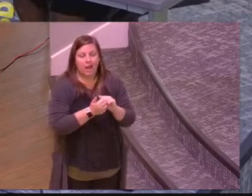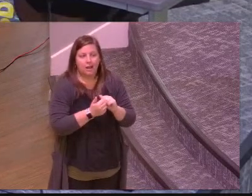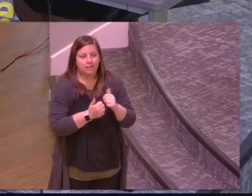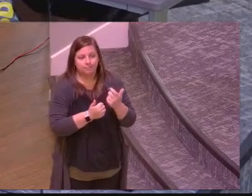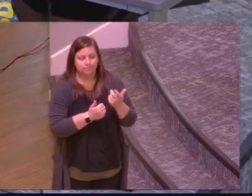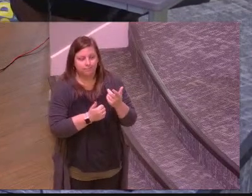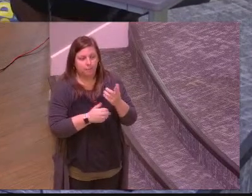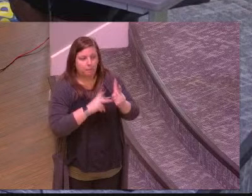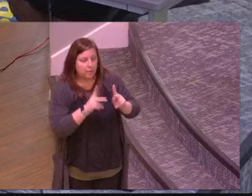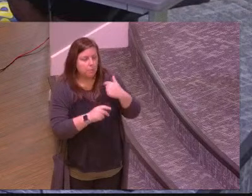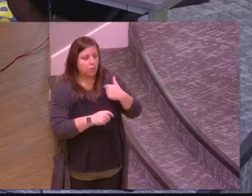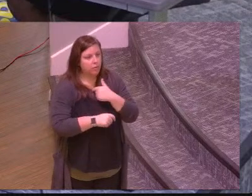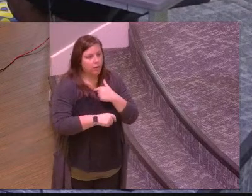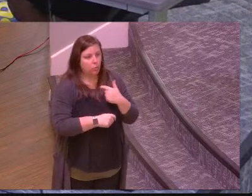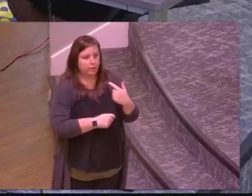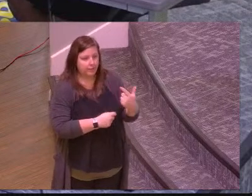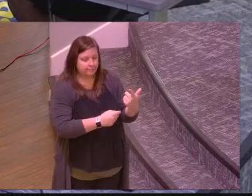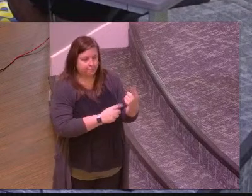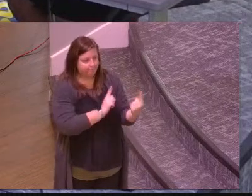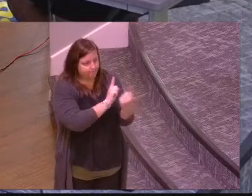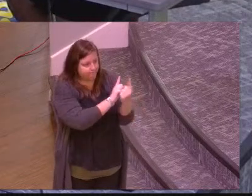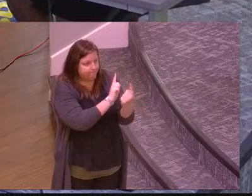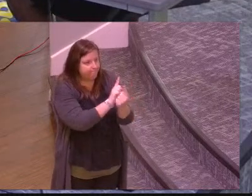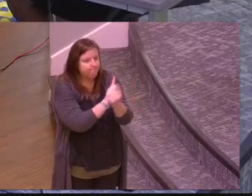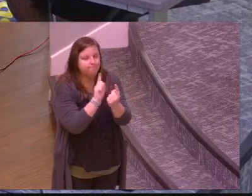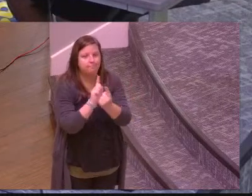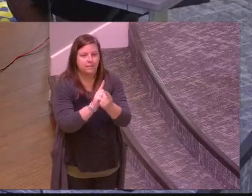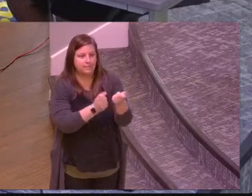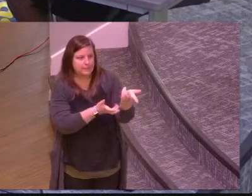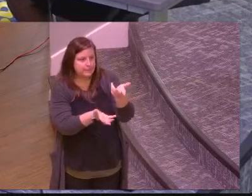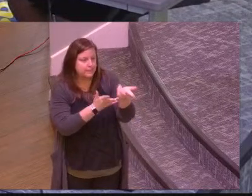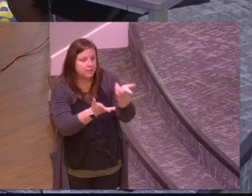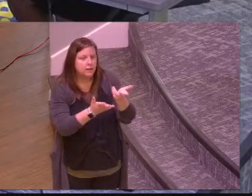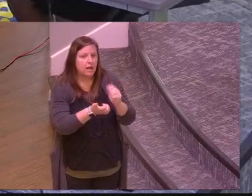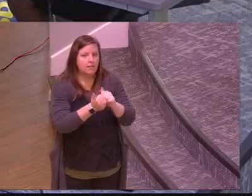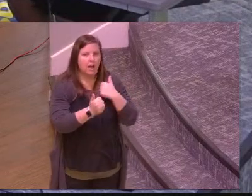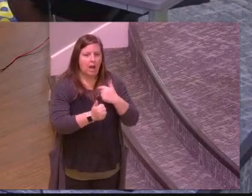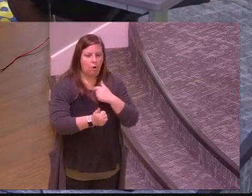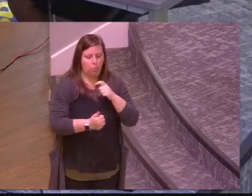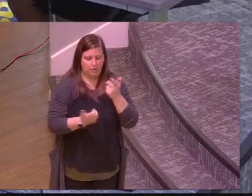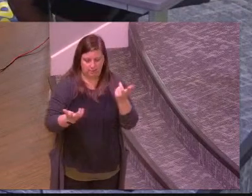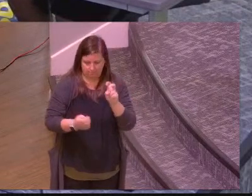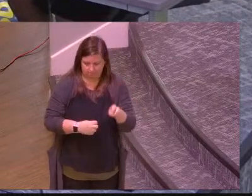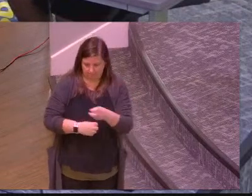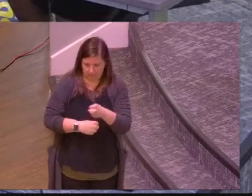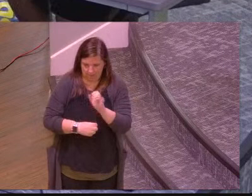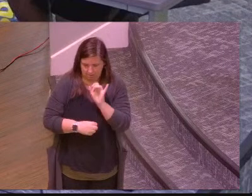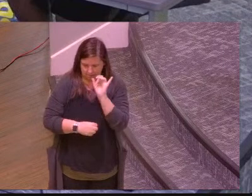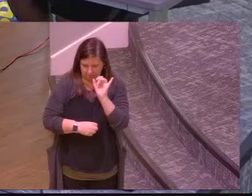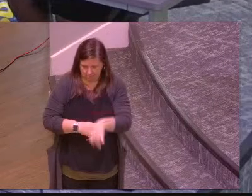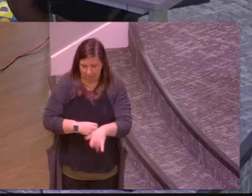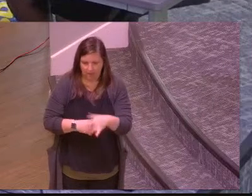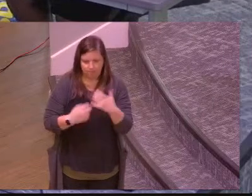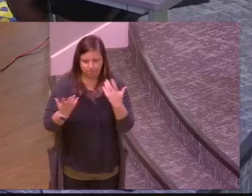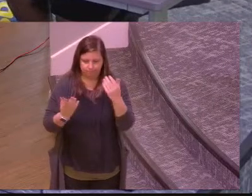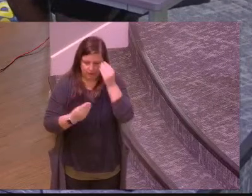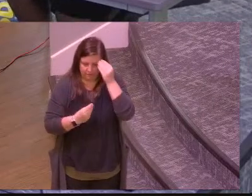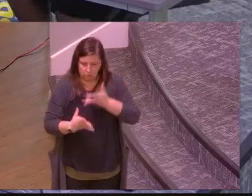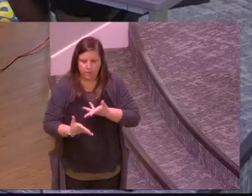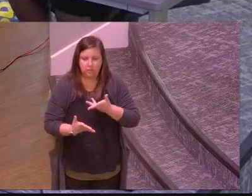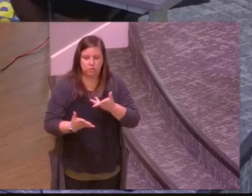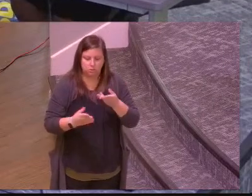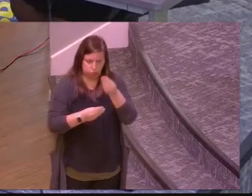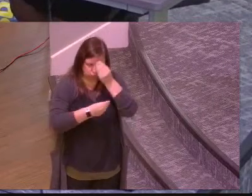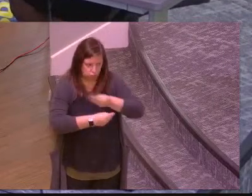transmit that involvement with outside groups to the board, and not be an activist, but be a member of a